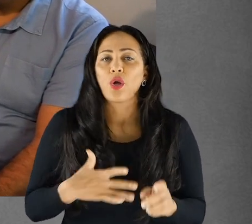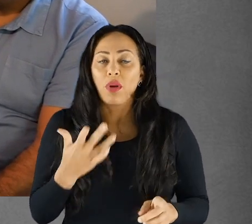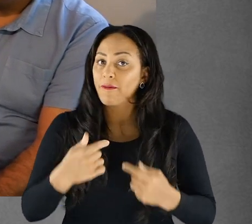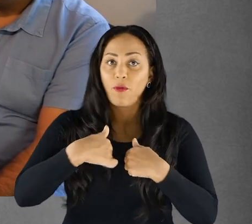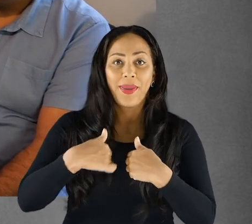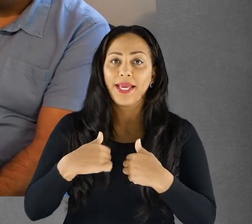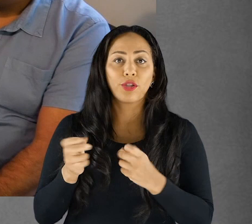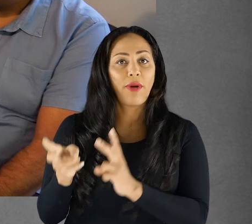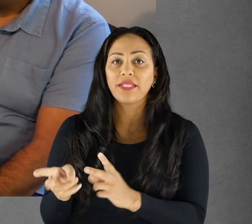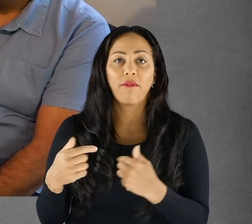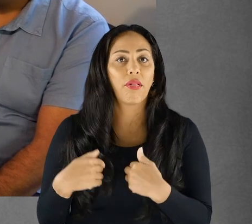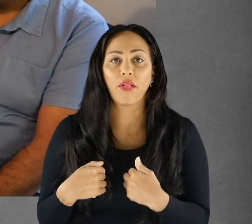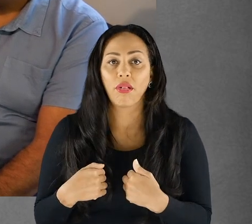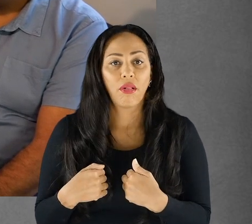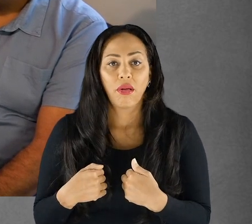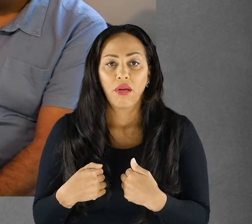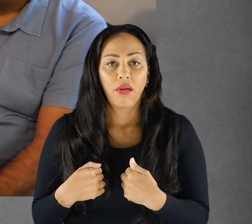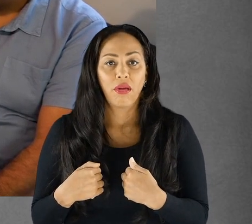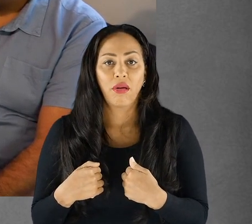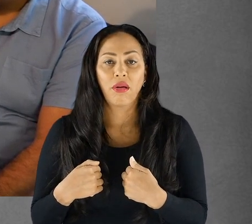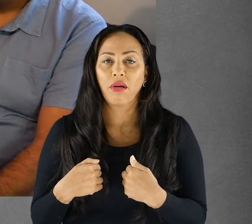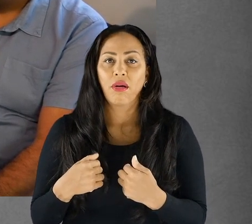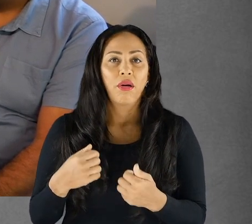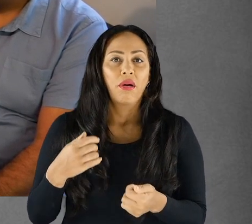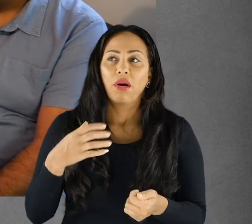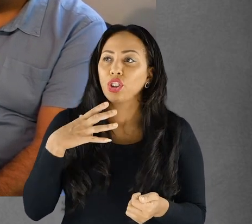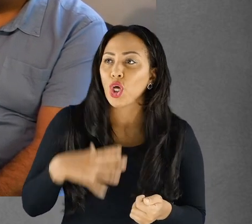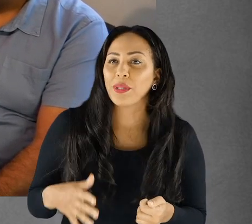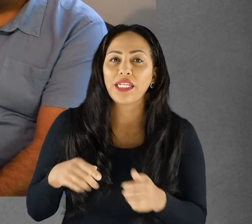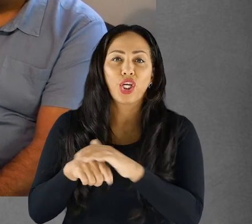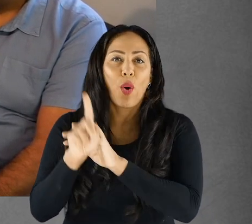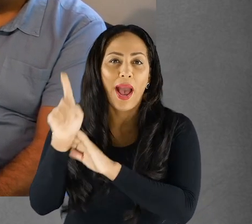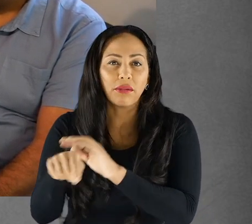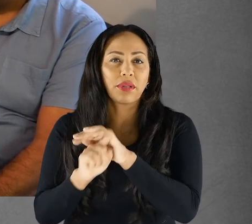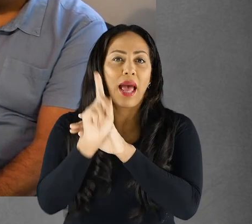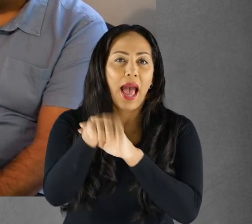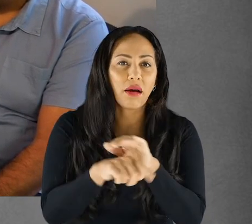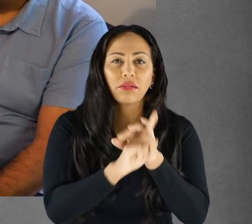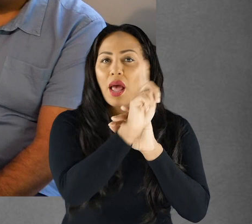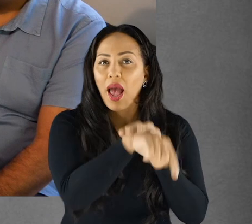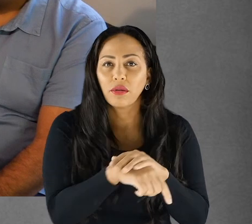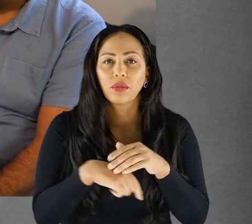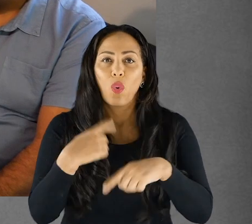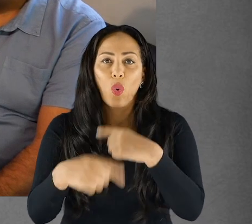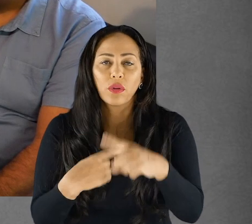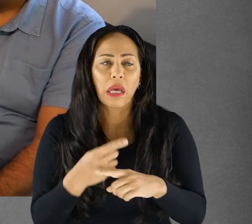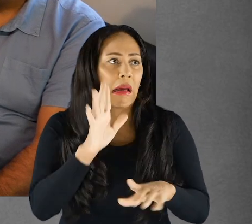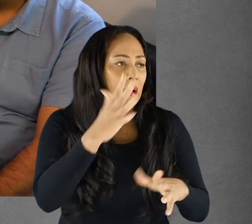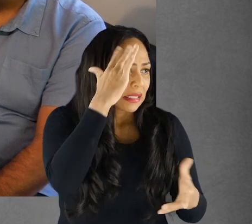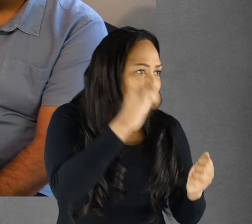most people I know really moan about, but it's been so restful for me, because I don't have to be like out in the